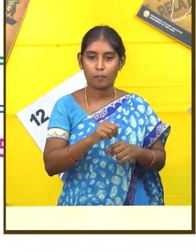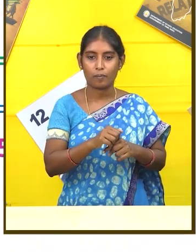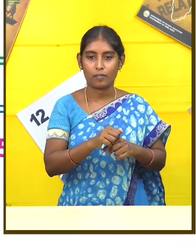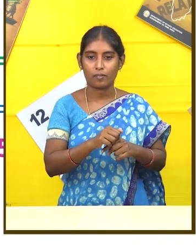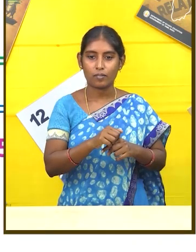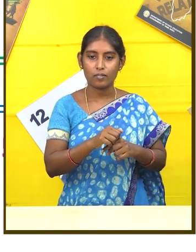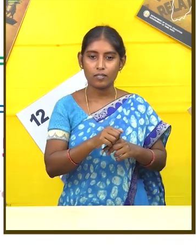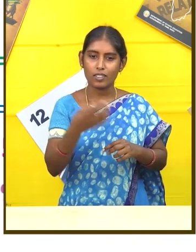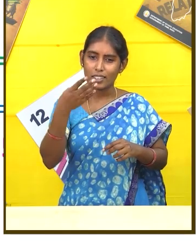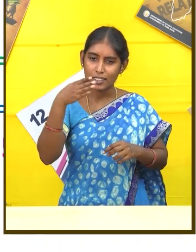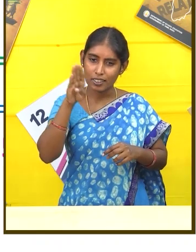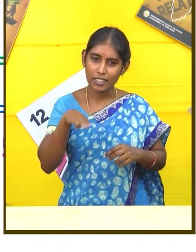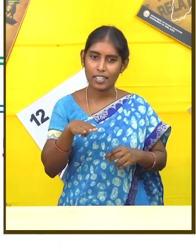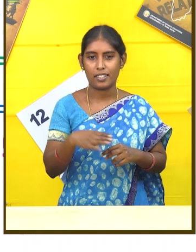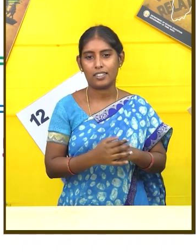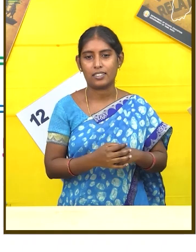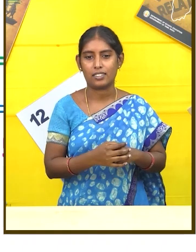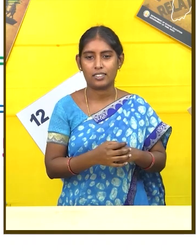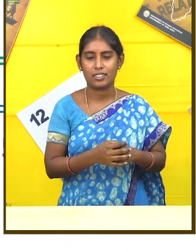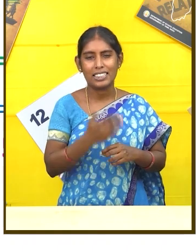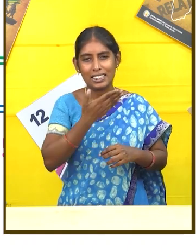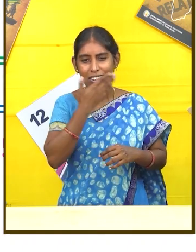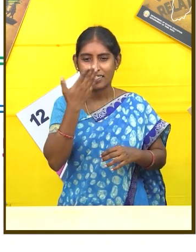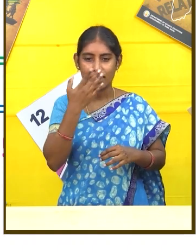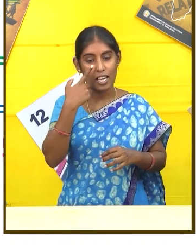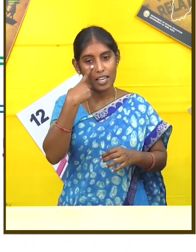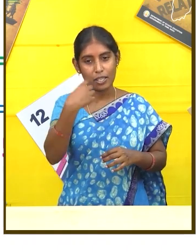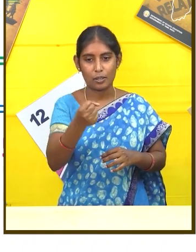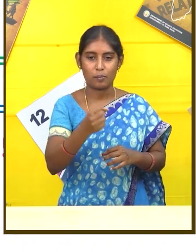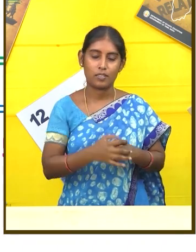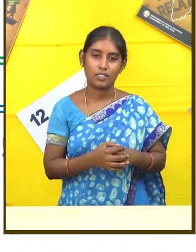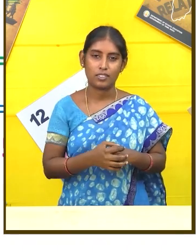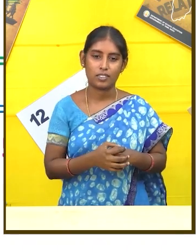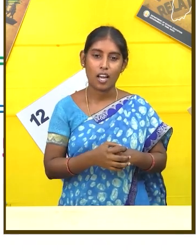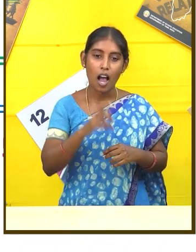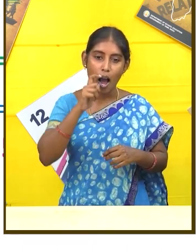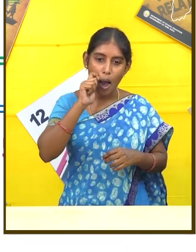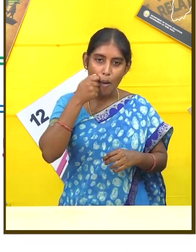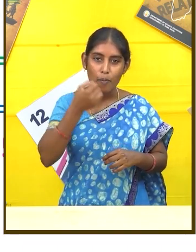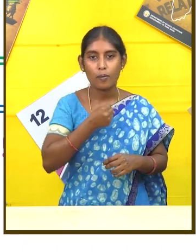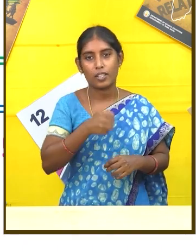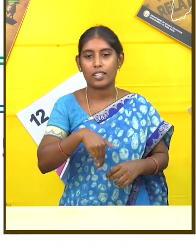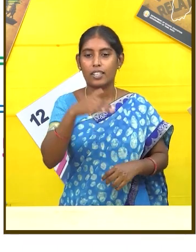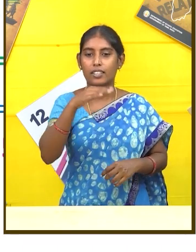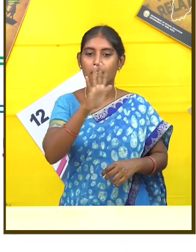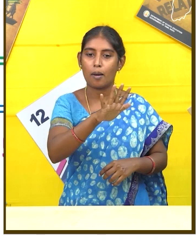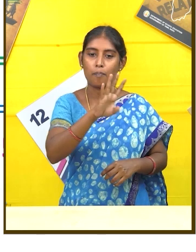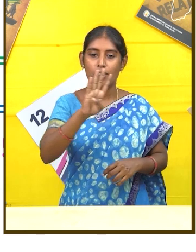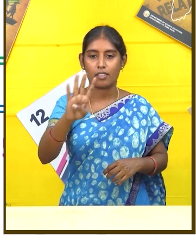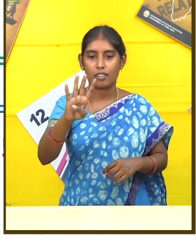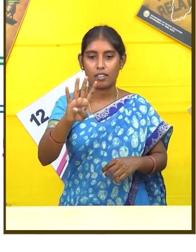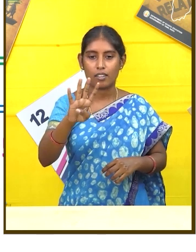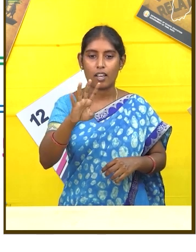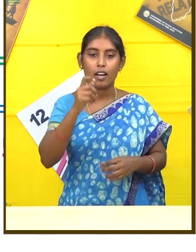is 54. The percentage of son is 9. That's all, the problem is over. Therefore, father's age is